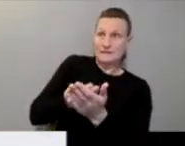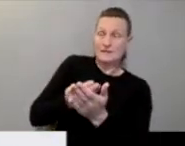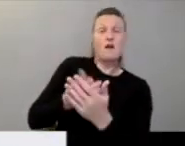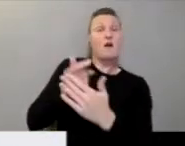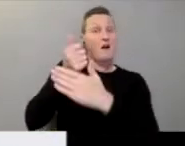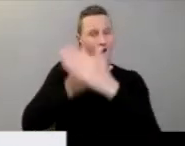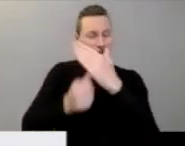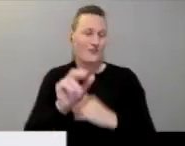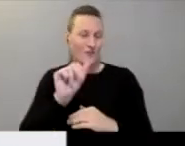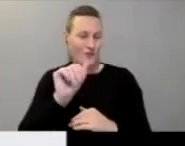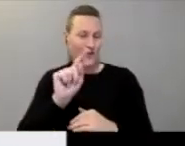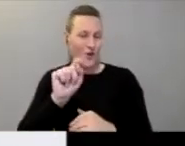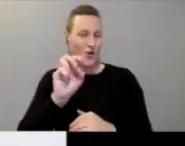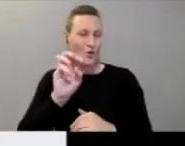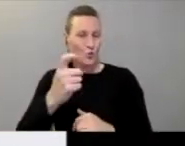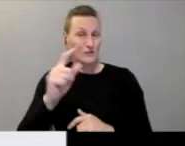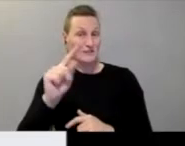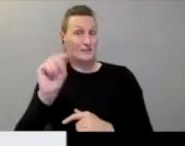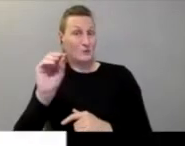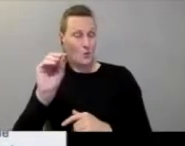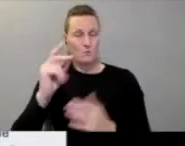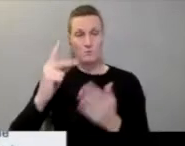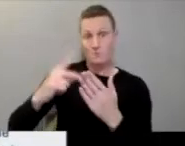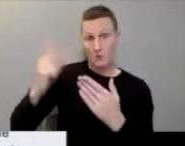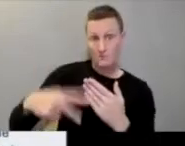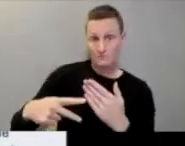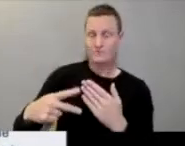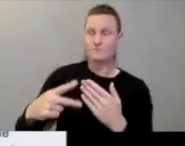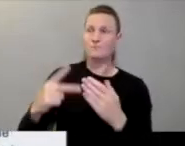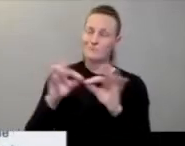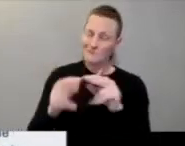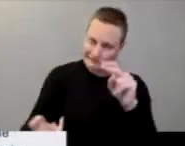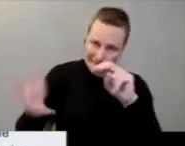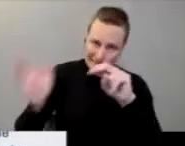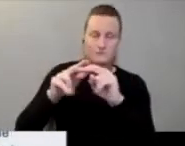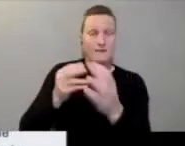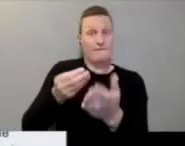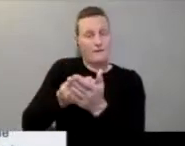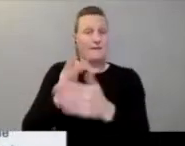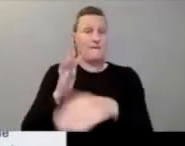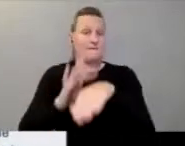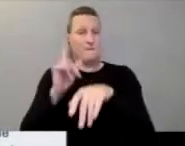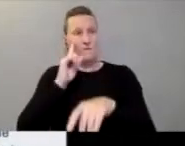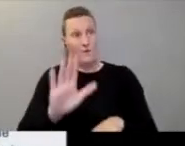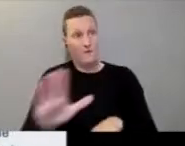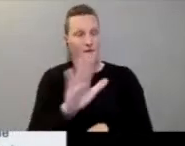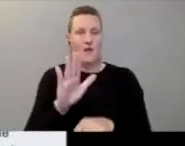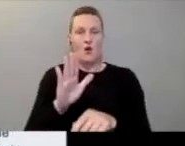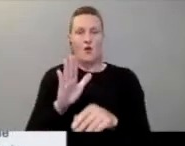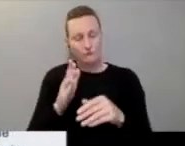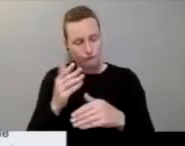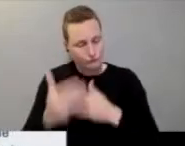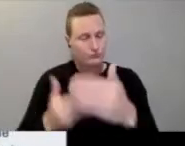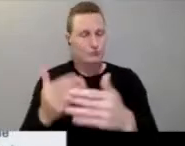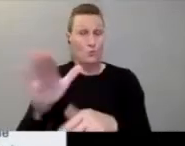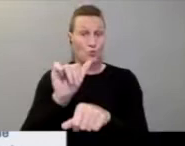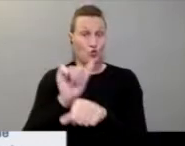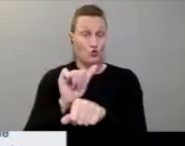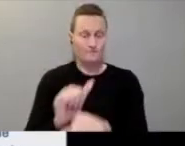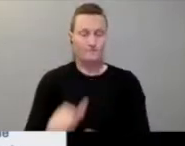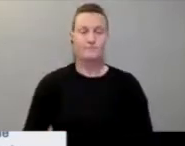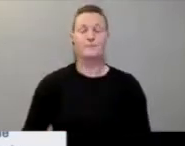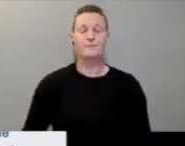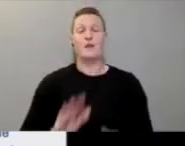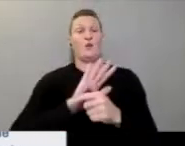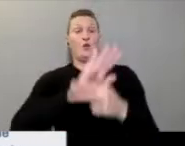program. Next slide, please. everywhere. So the third pillar, the third kind of piece of the